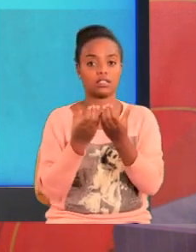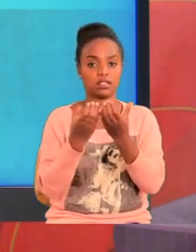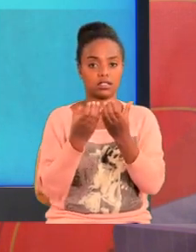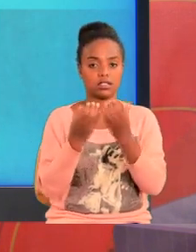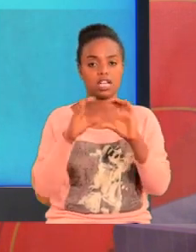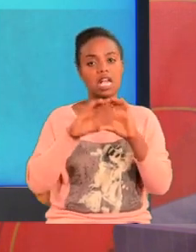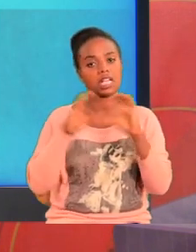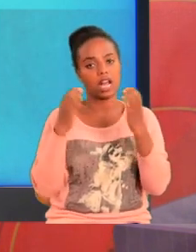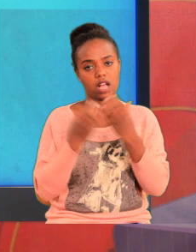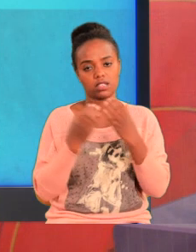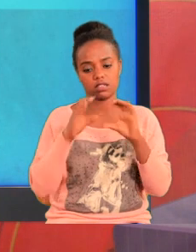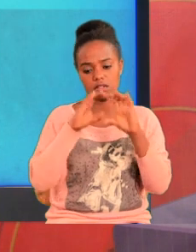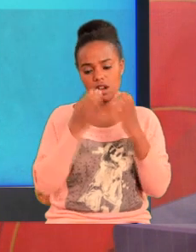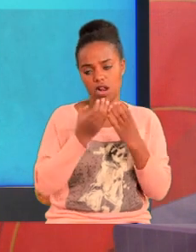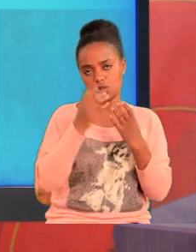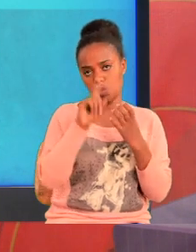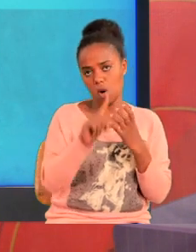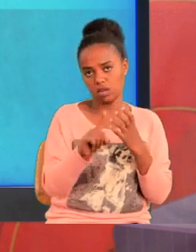Maybe class 1.